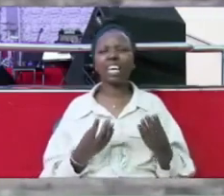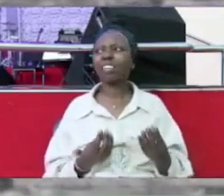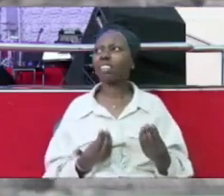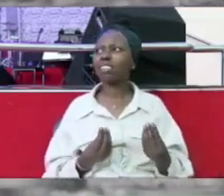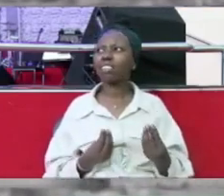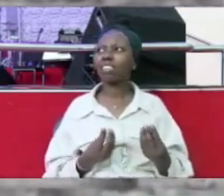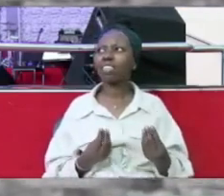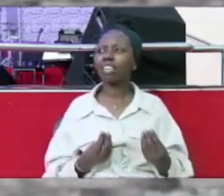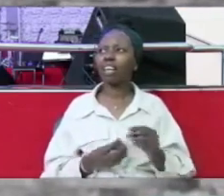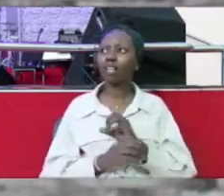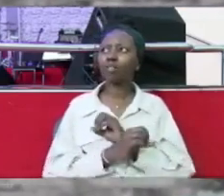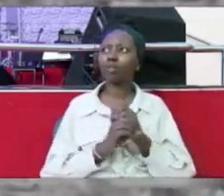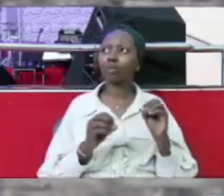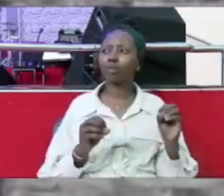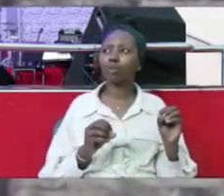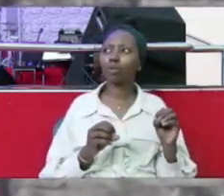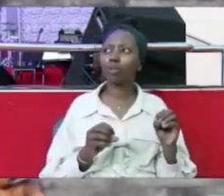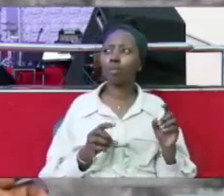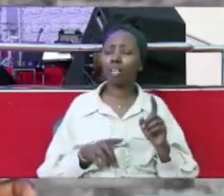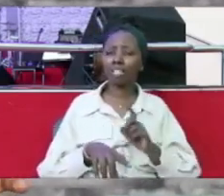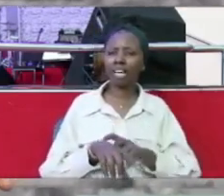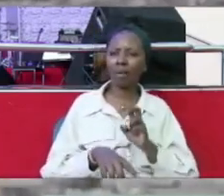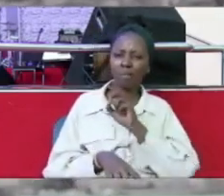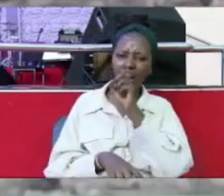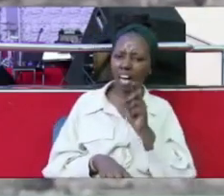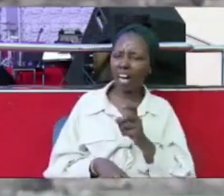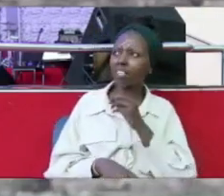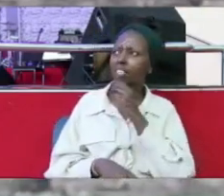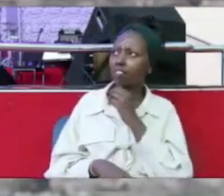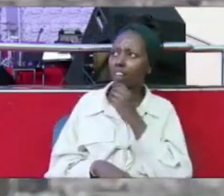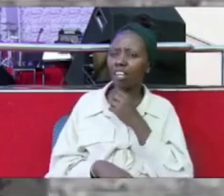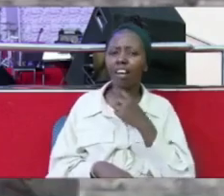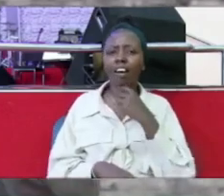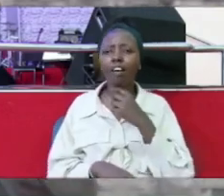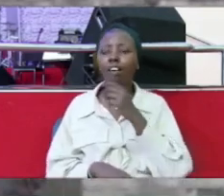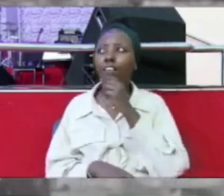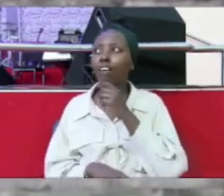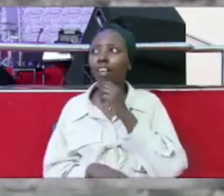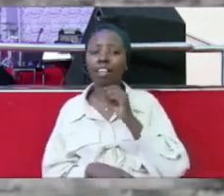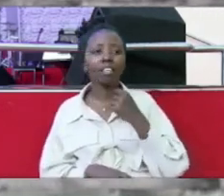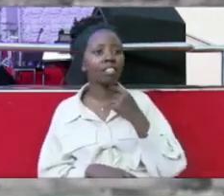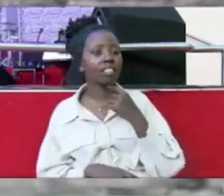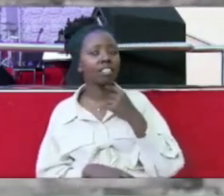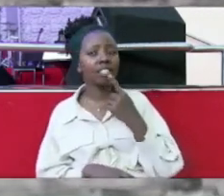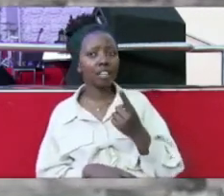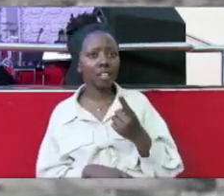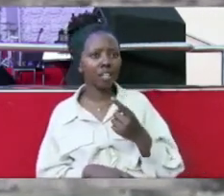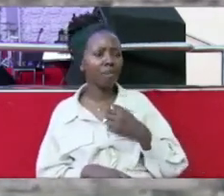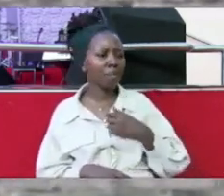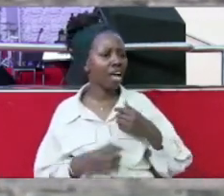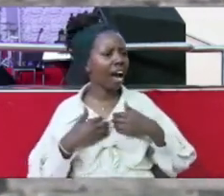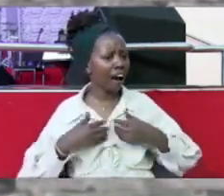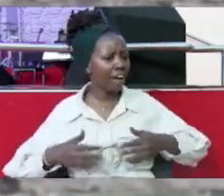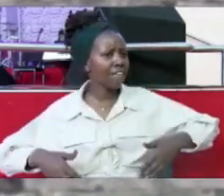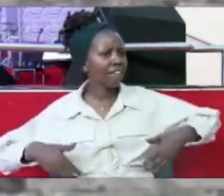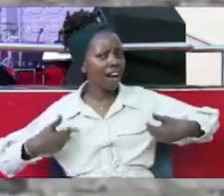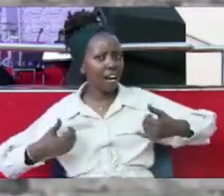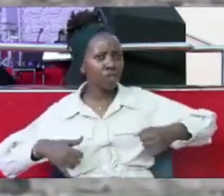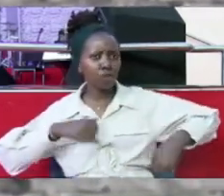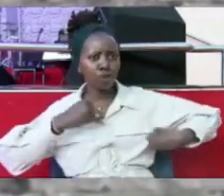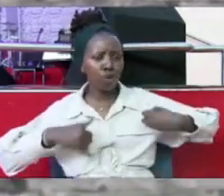he confronted the father, lakini wakati alimuelekea baba yao kijana, the father said, I'm so much overjoyed. Baba akasema ninayo furaha